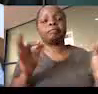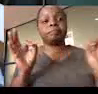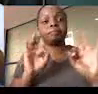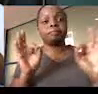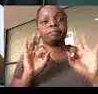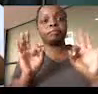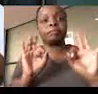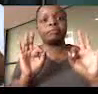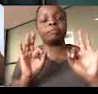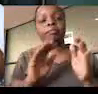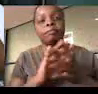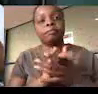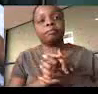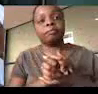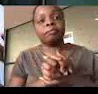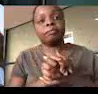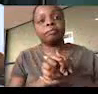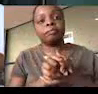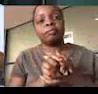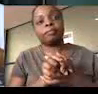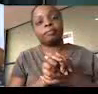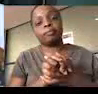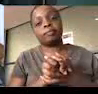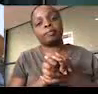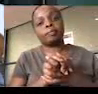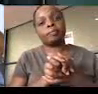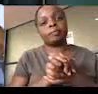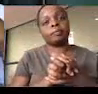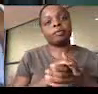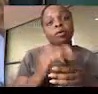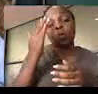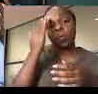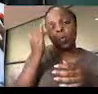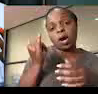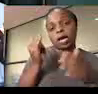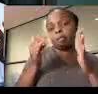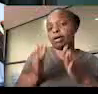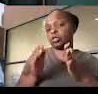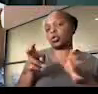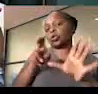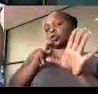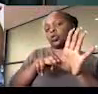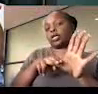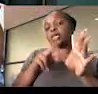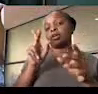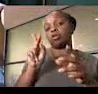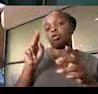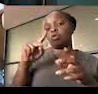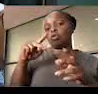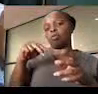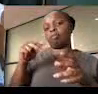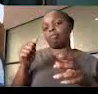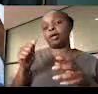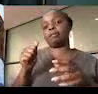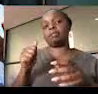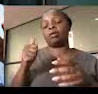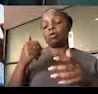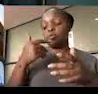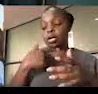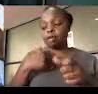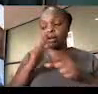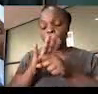to come together, sit somewhere, talk about funerals, and even that issue of whereby you are wishing to bury your loved